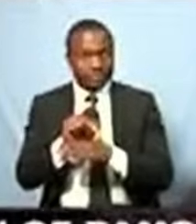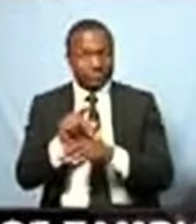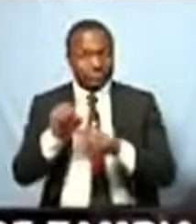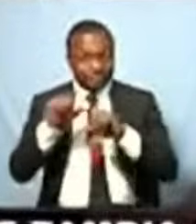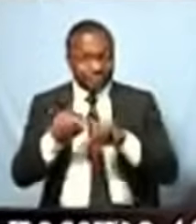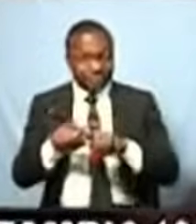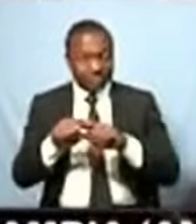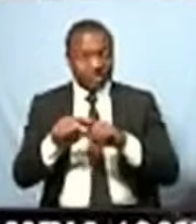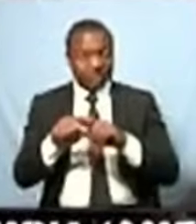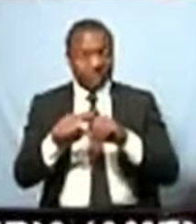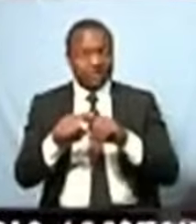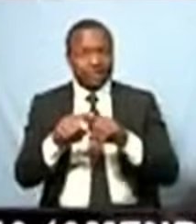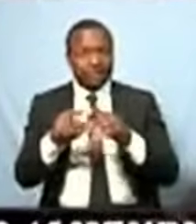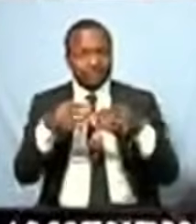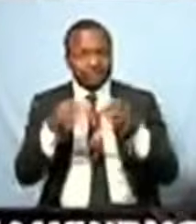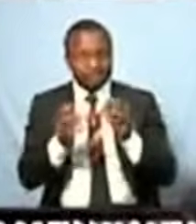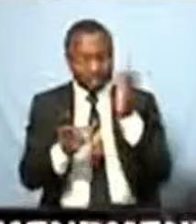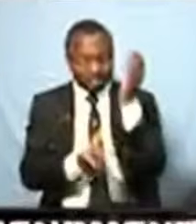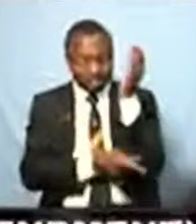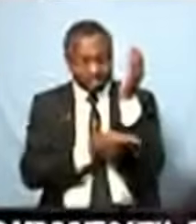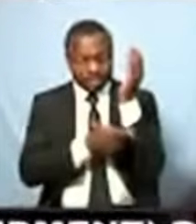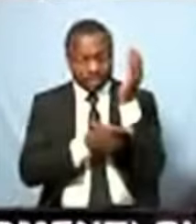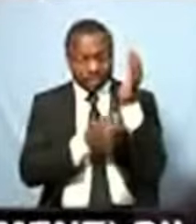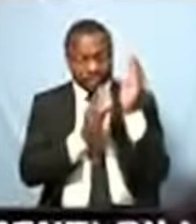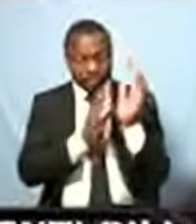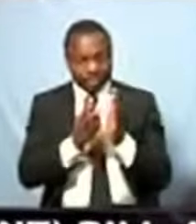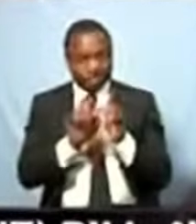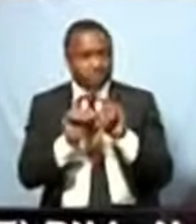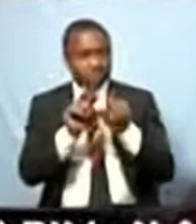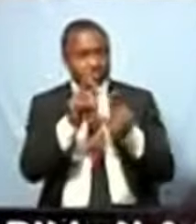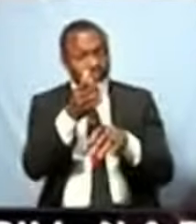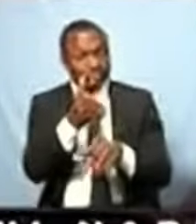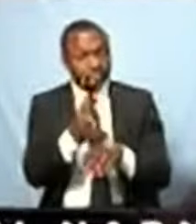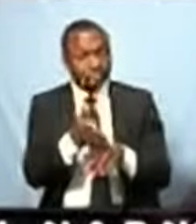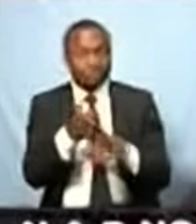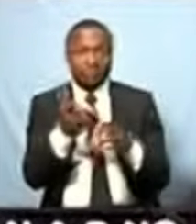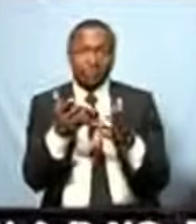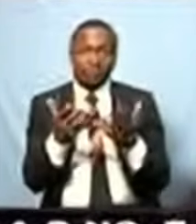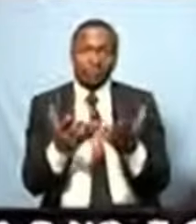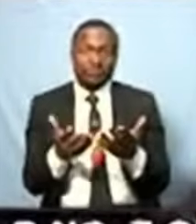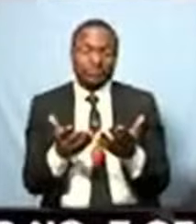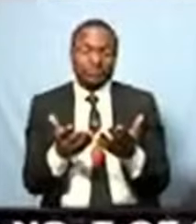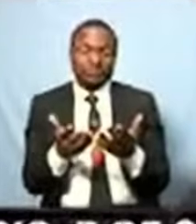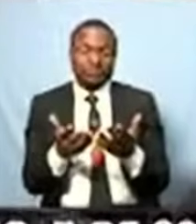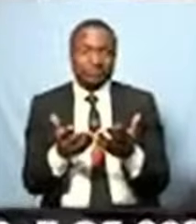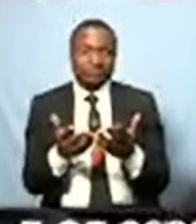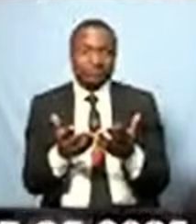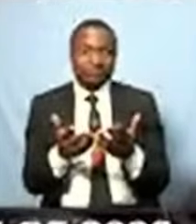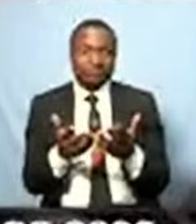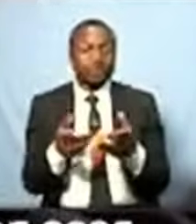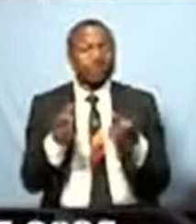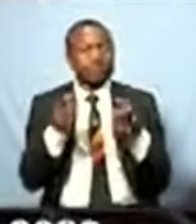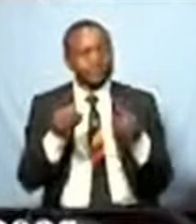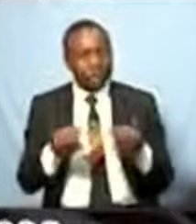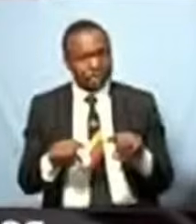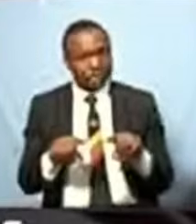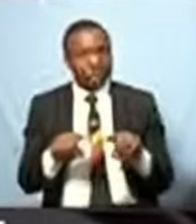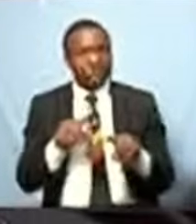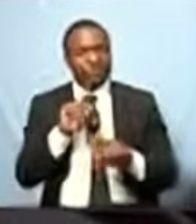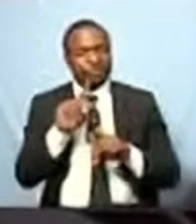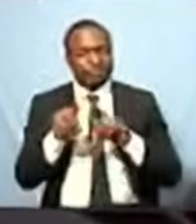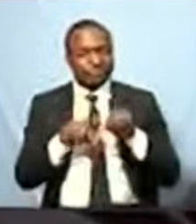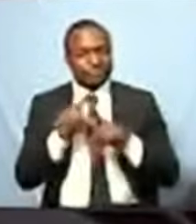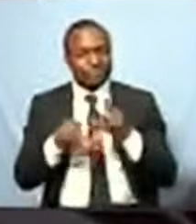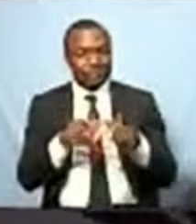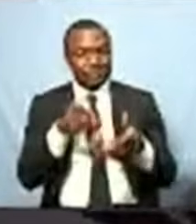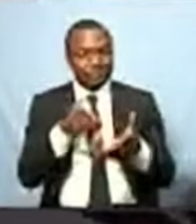development, where we have a constituency development plan and we go there, or as and when people know that there